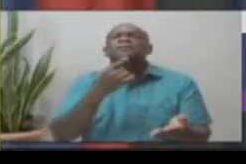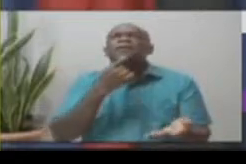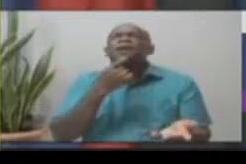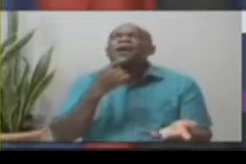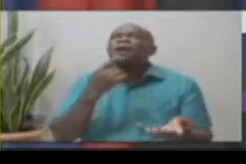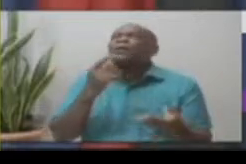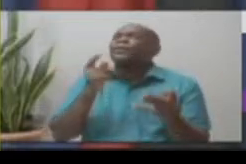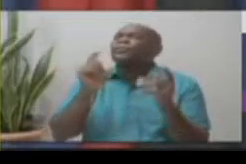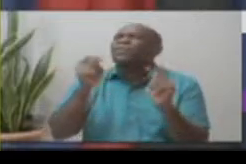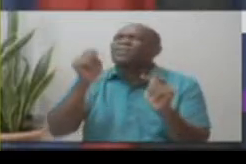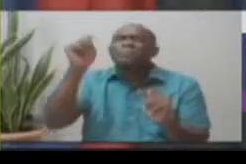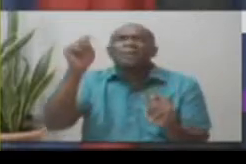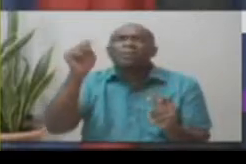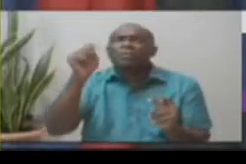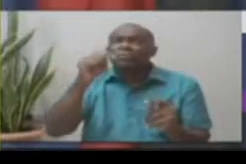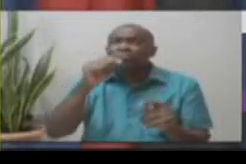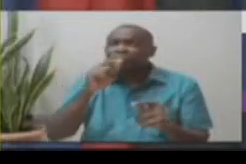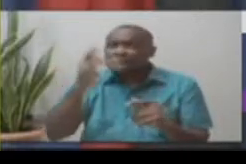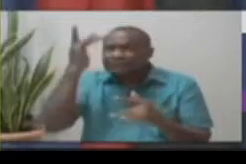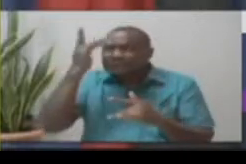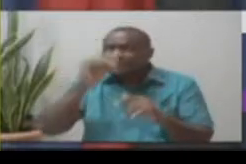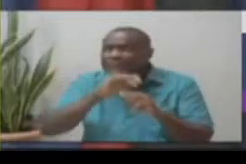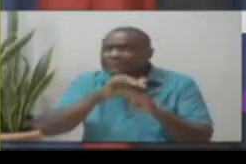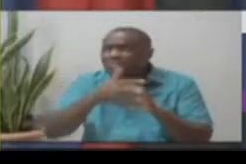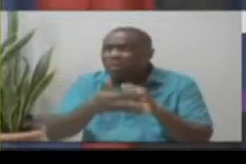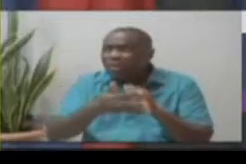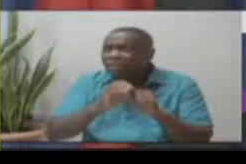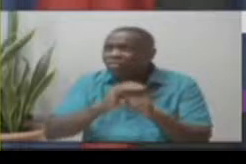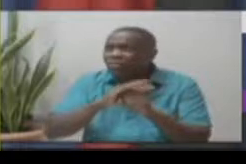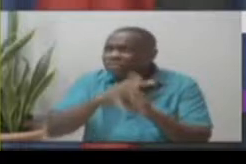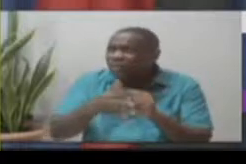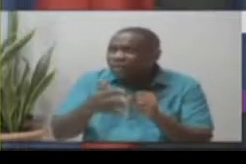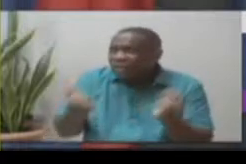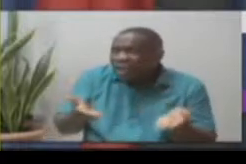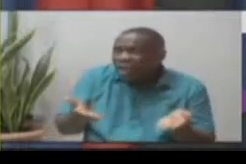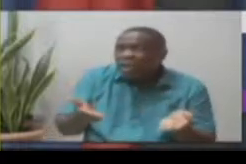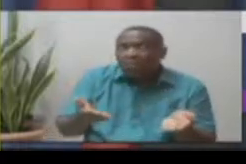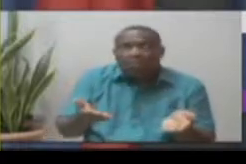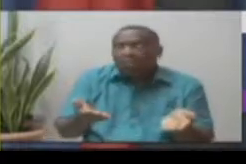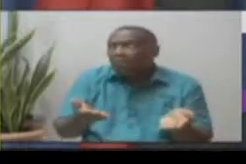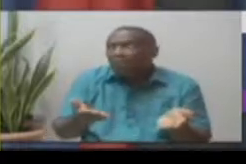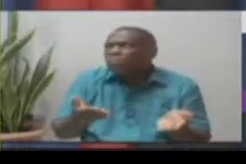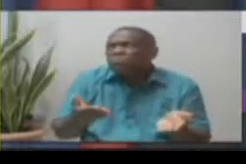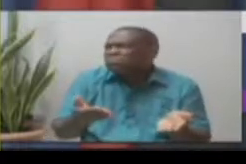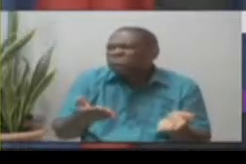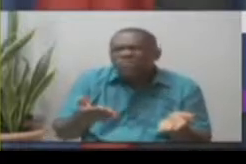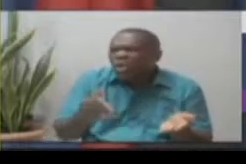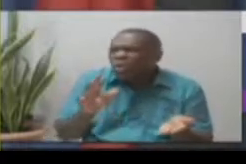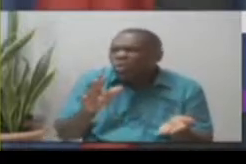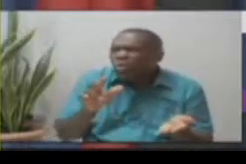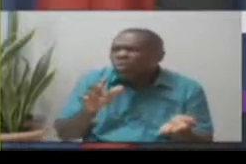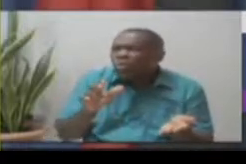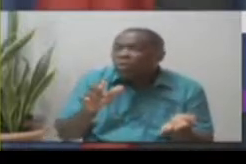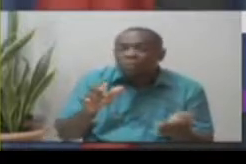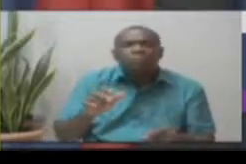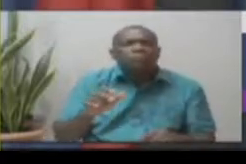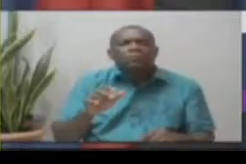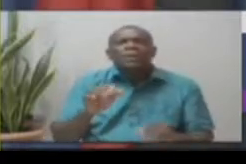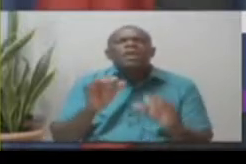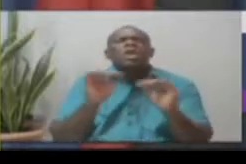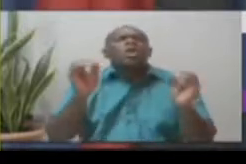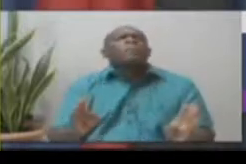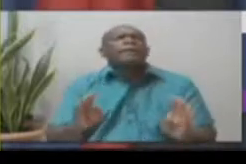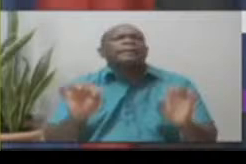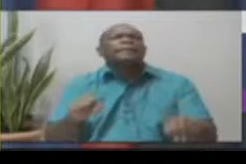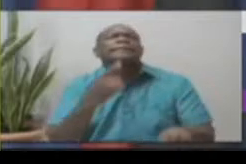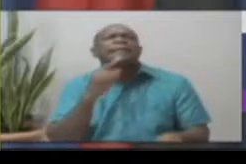there that could infect us, and it could make you sick, and it could kill you. I don't know there's